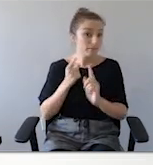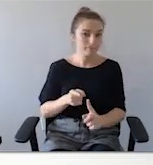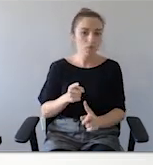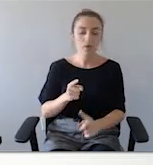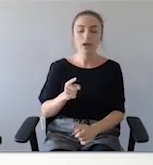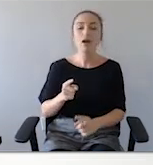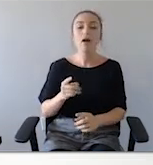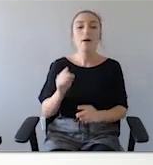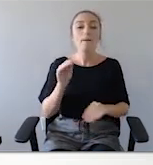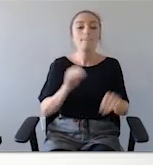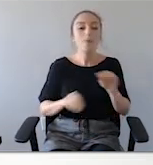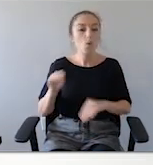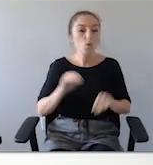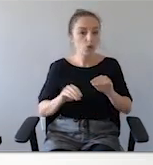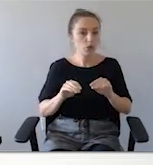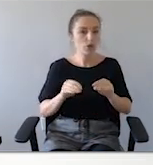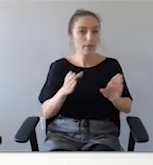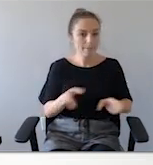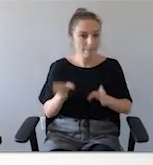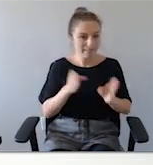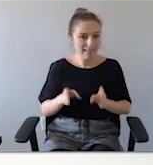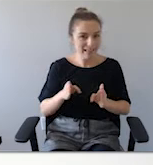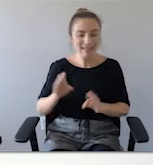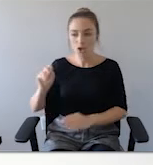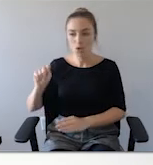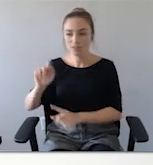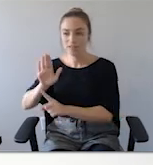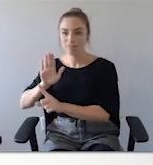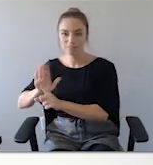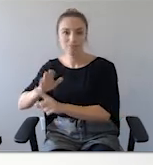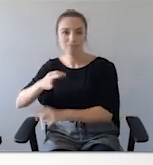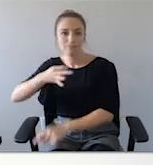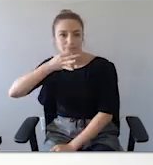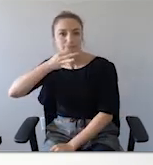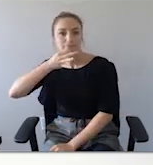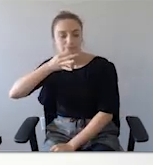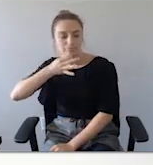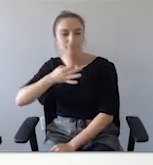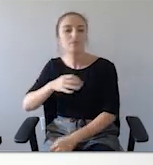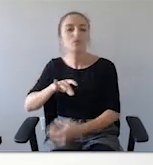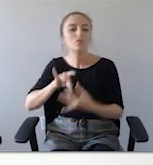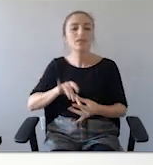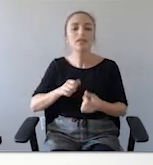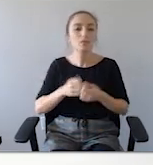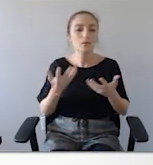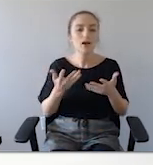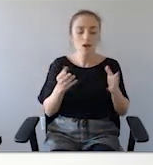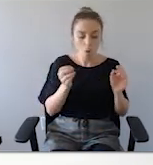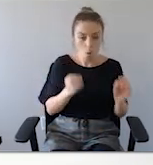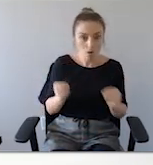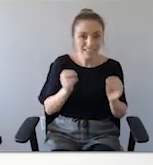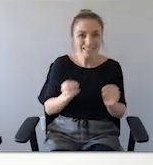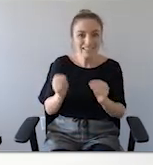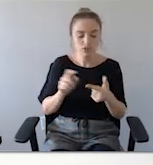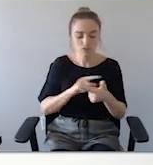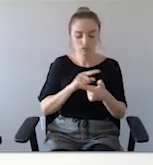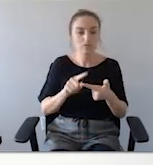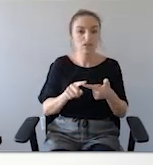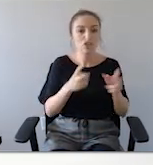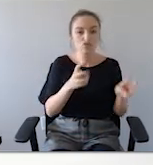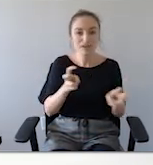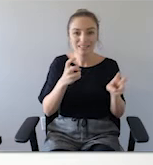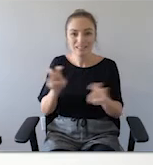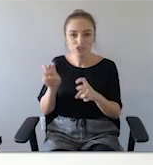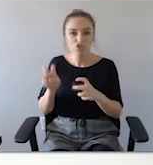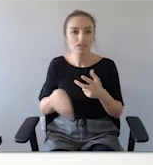things that OTs are really good at. That's where their training is. That has to do with organization, transition,